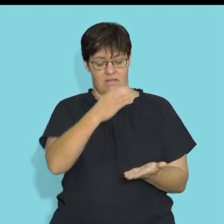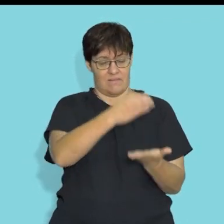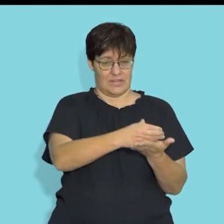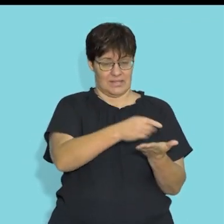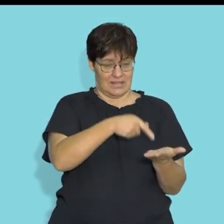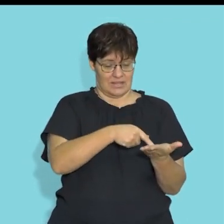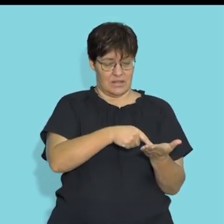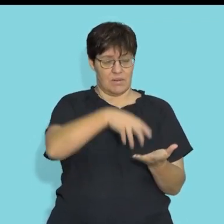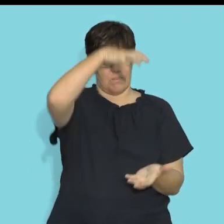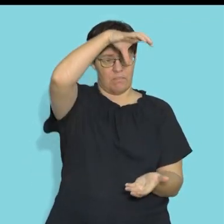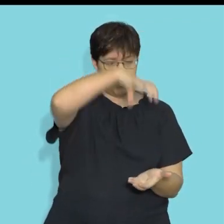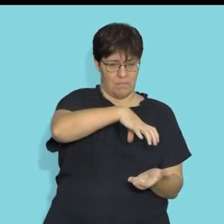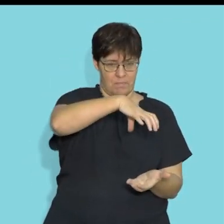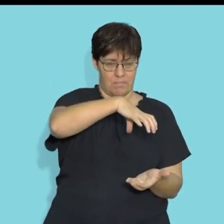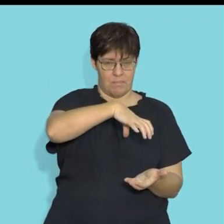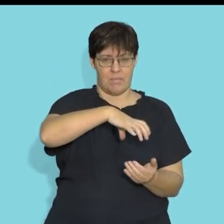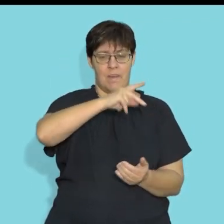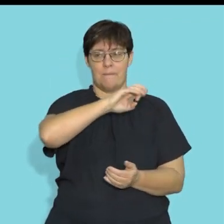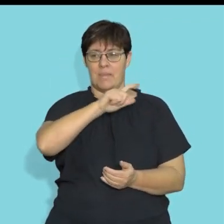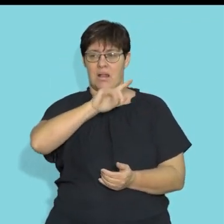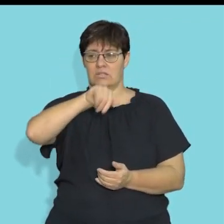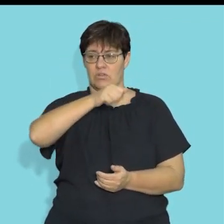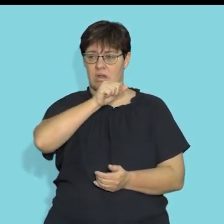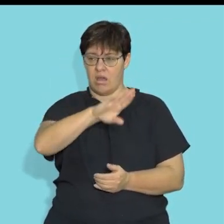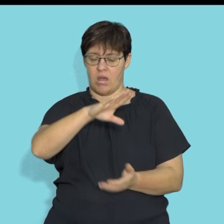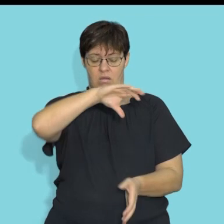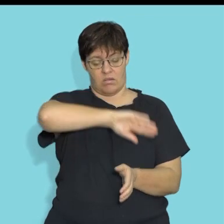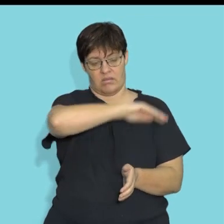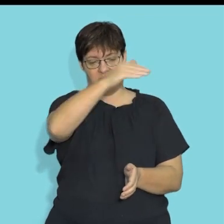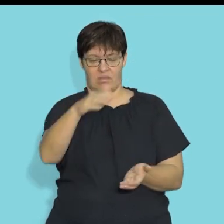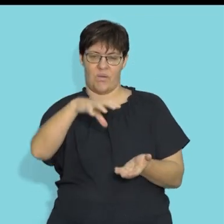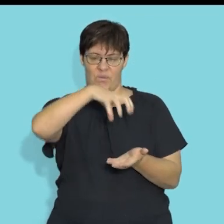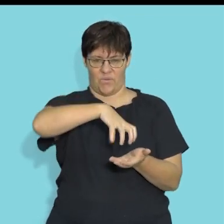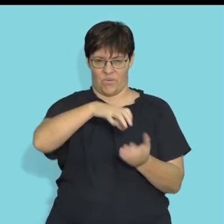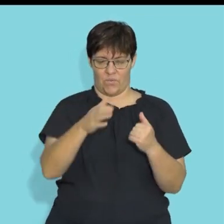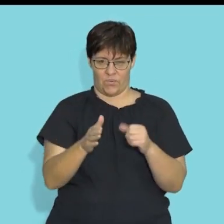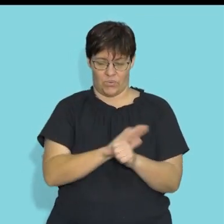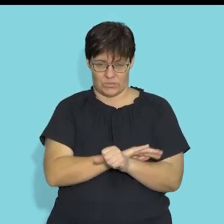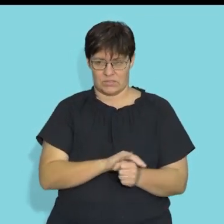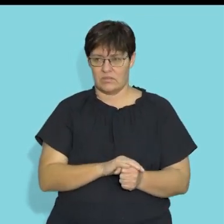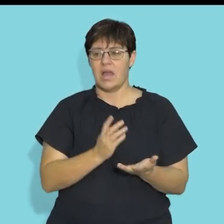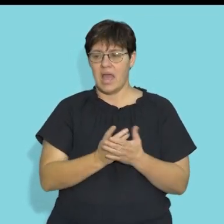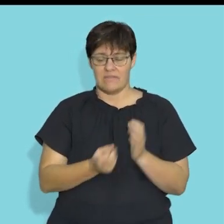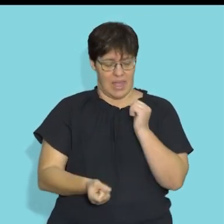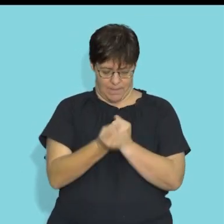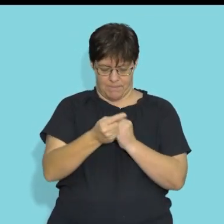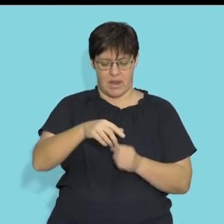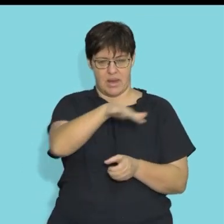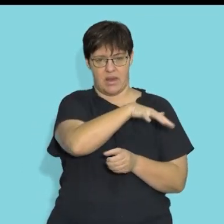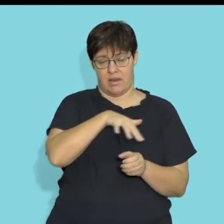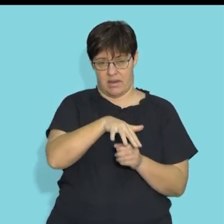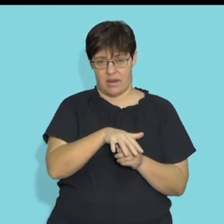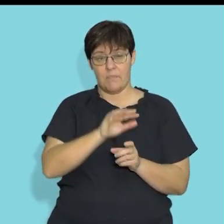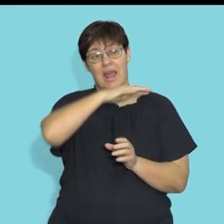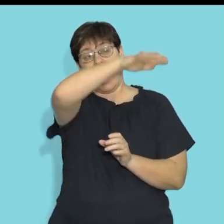vessel and we have a bell jar that's closing it. You can see that there's a reaction happening and